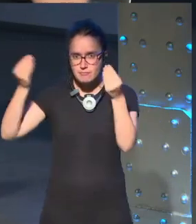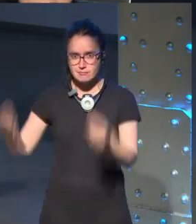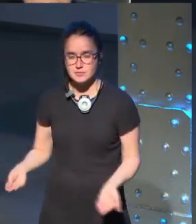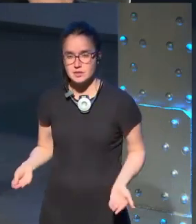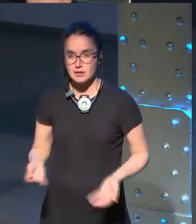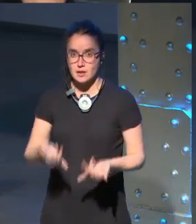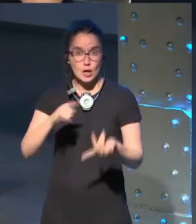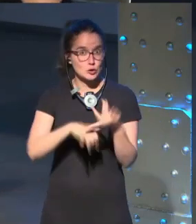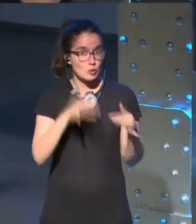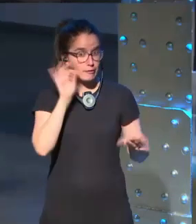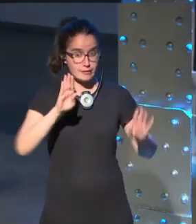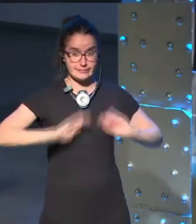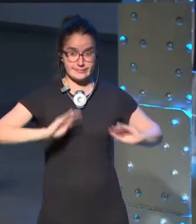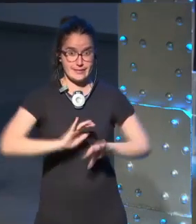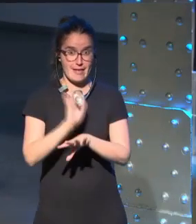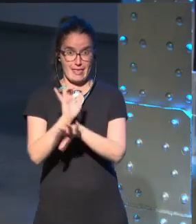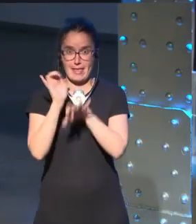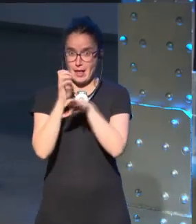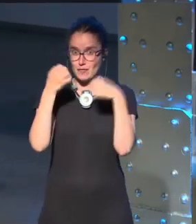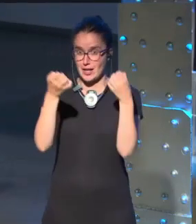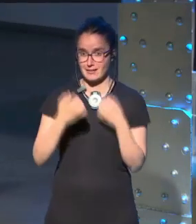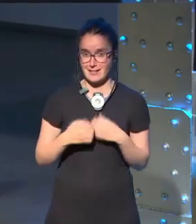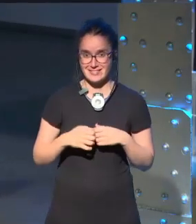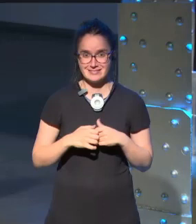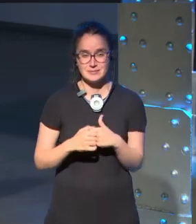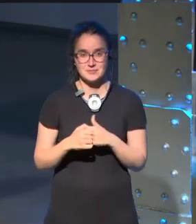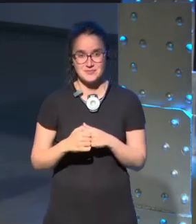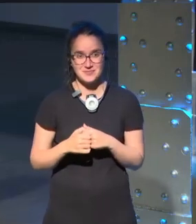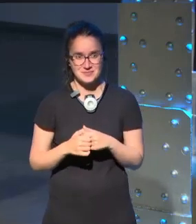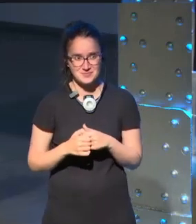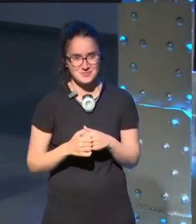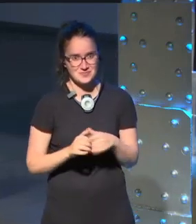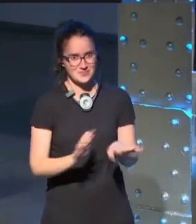Su mujer se lo está pasando. Your wife is having a great time there in the front row.